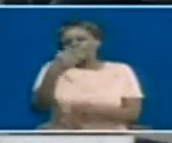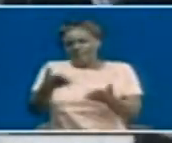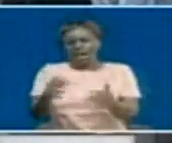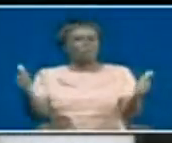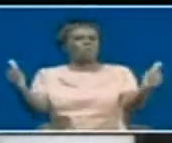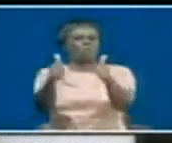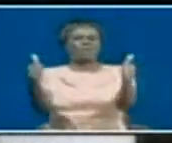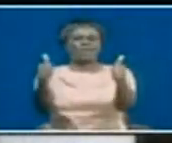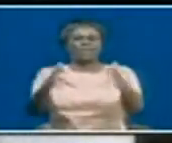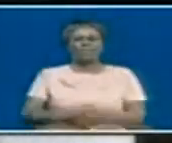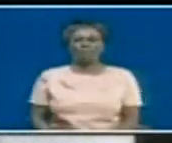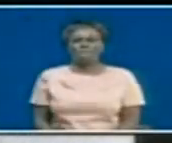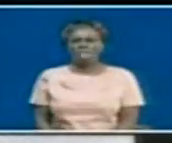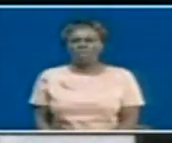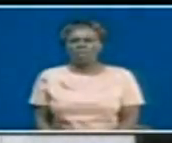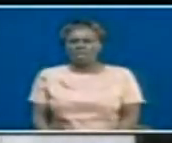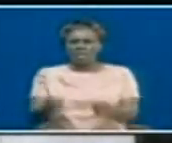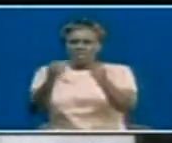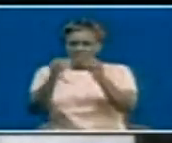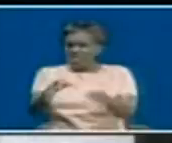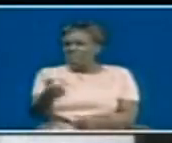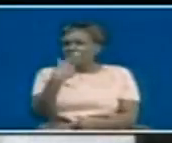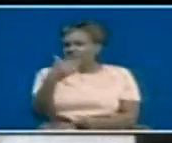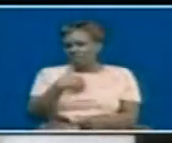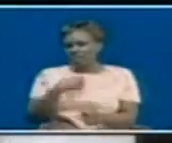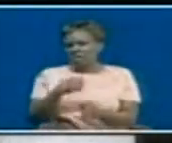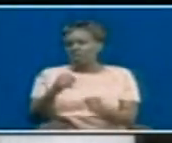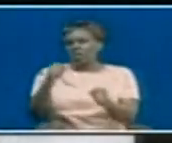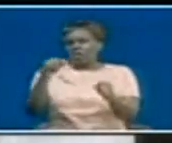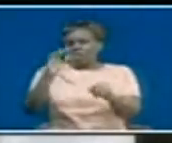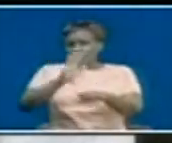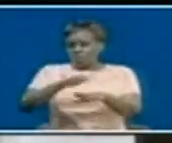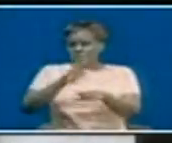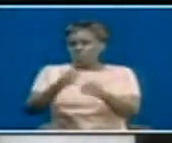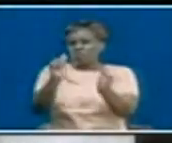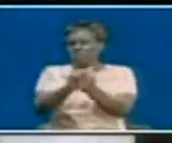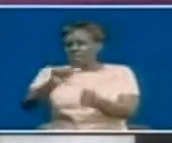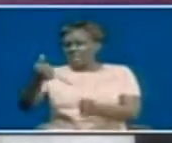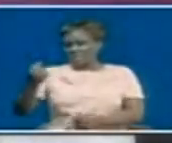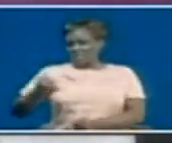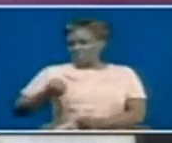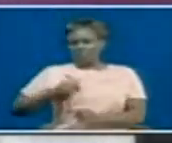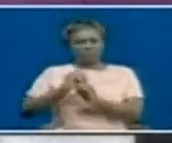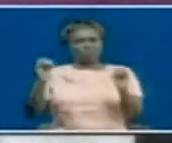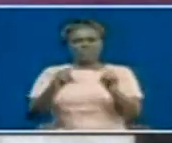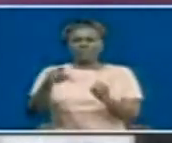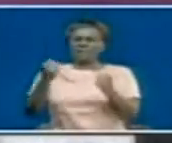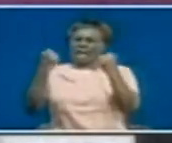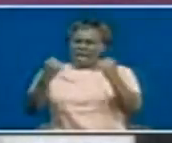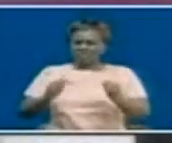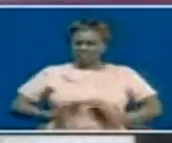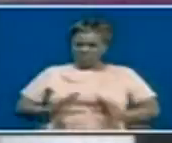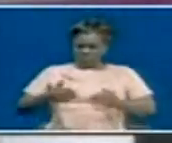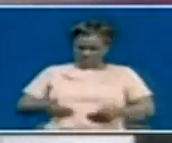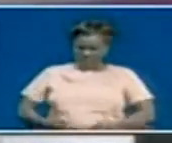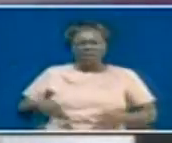well. If I wasn't on medicine... Things did not go down that well for Janet. A tough pregnancy was the beginning of